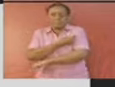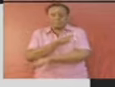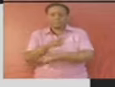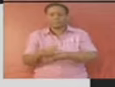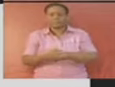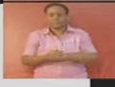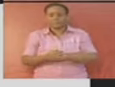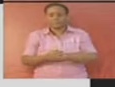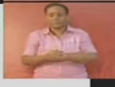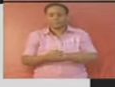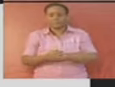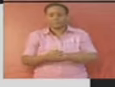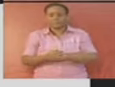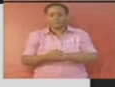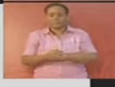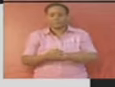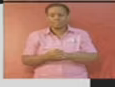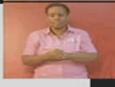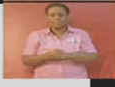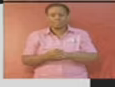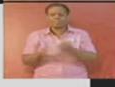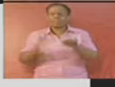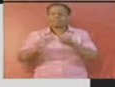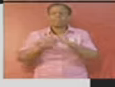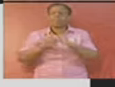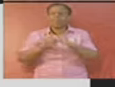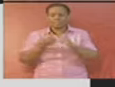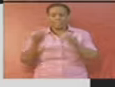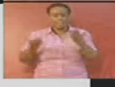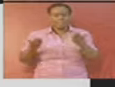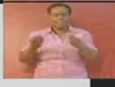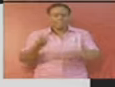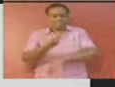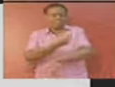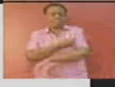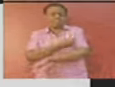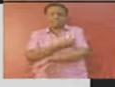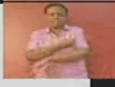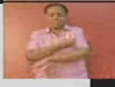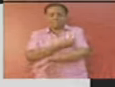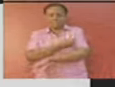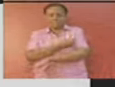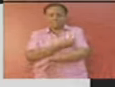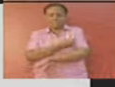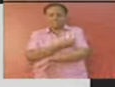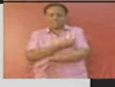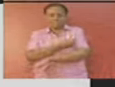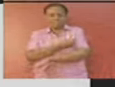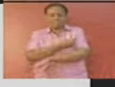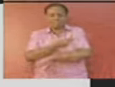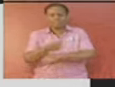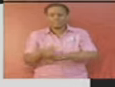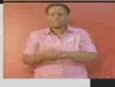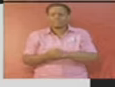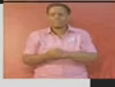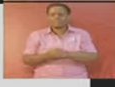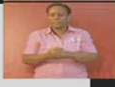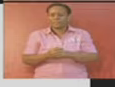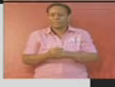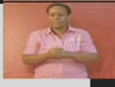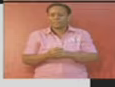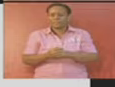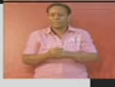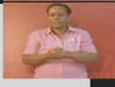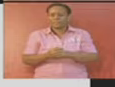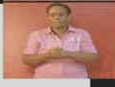which is most commonly known by injection, through intramuscular injection or subcutaneous injection. That's the most common route